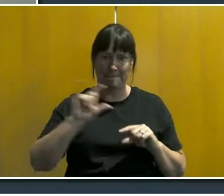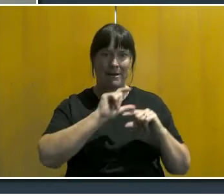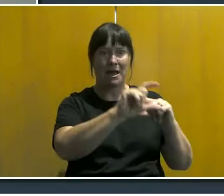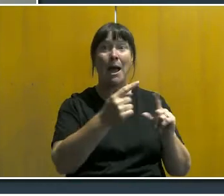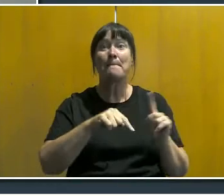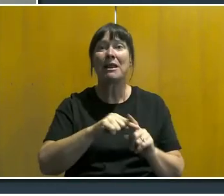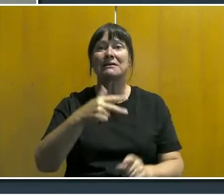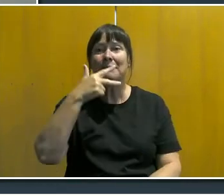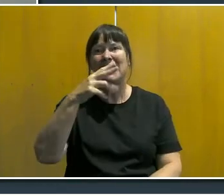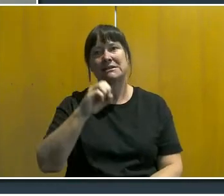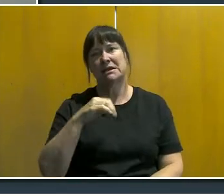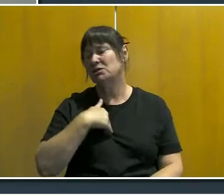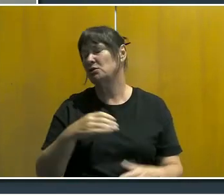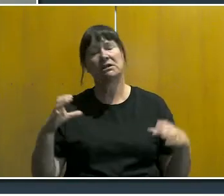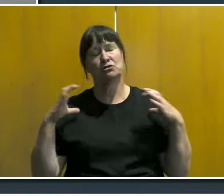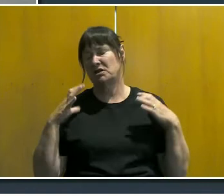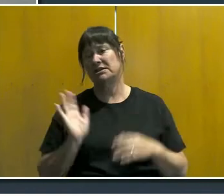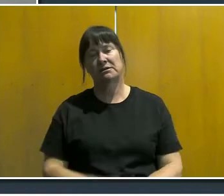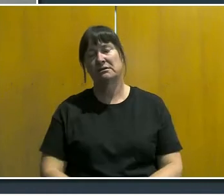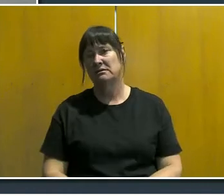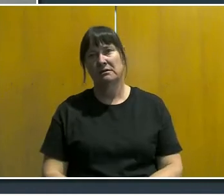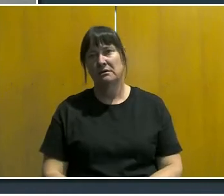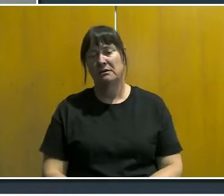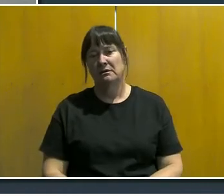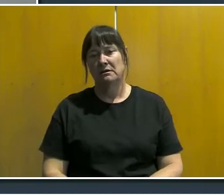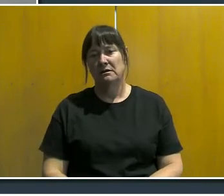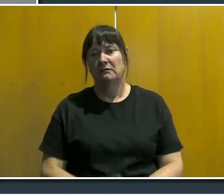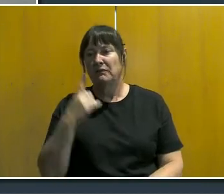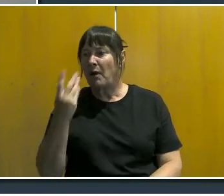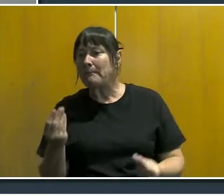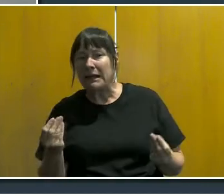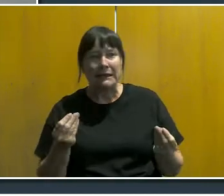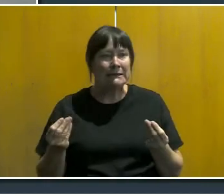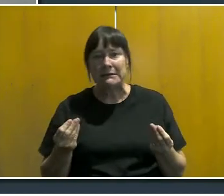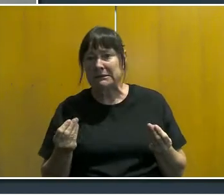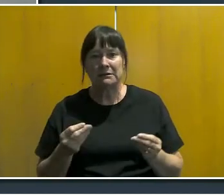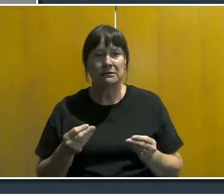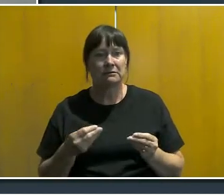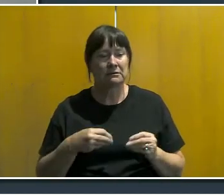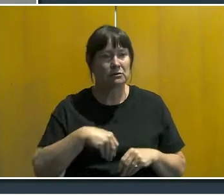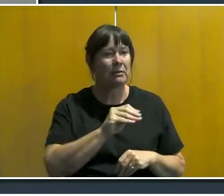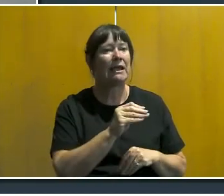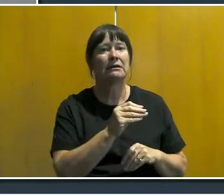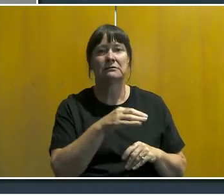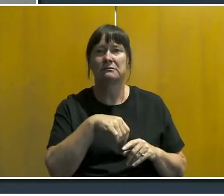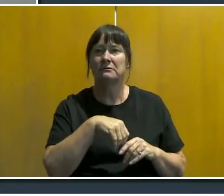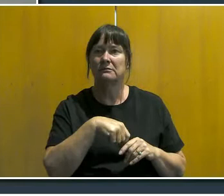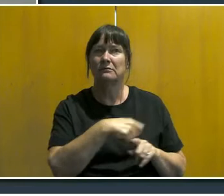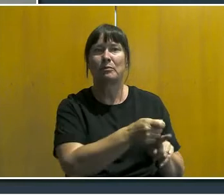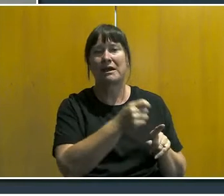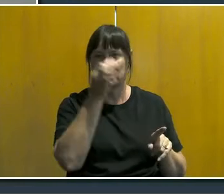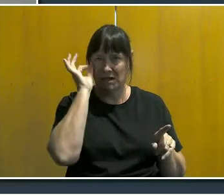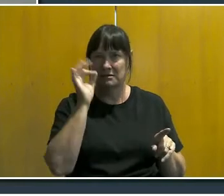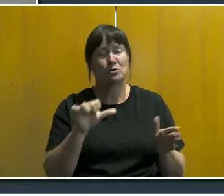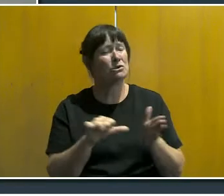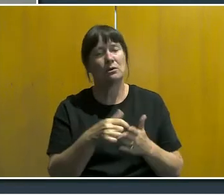of age, I don't need the stress of having to find money for the council every 4 months. It's just